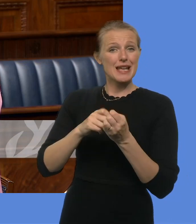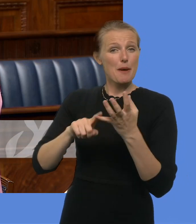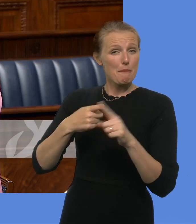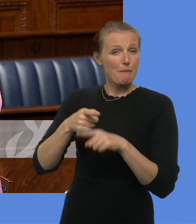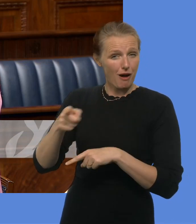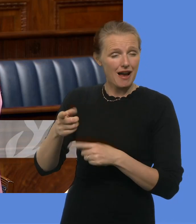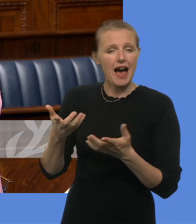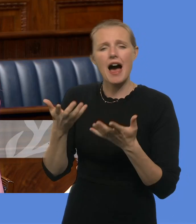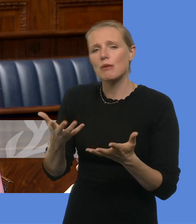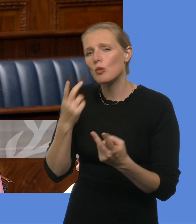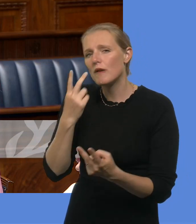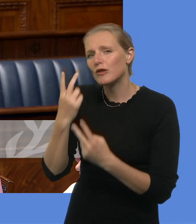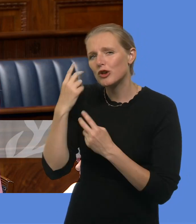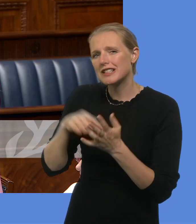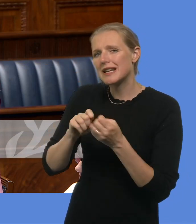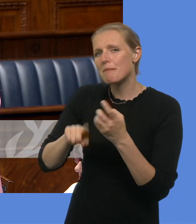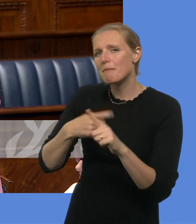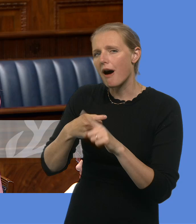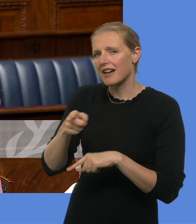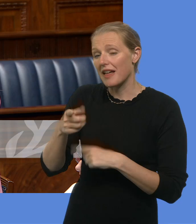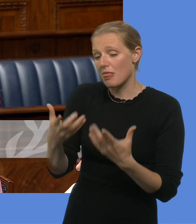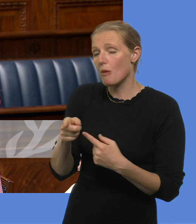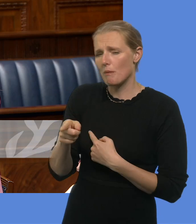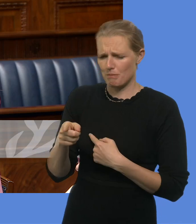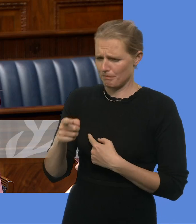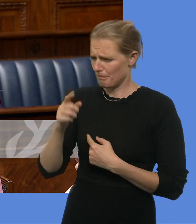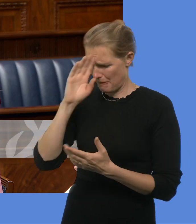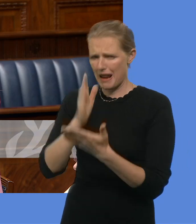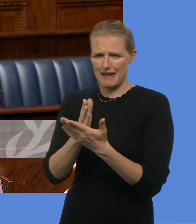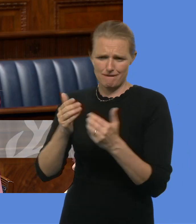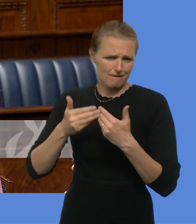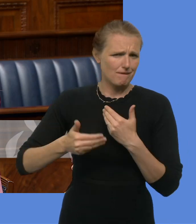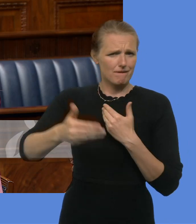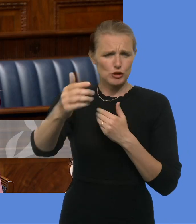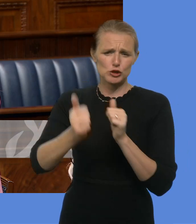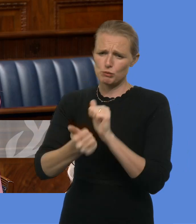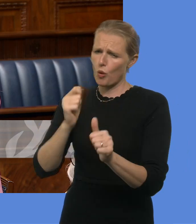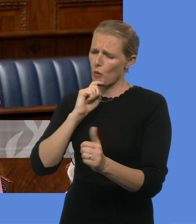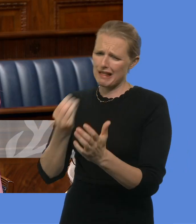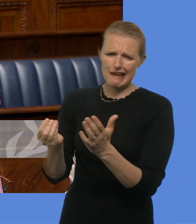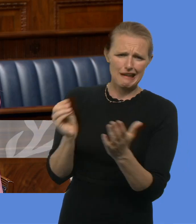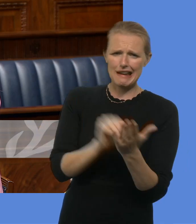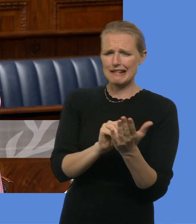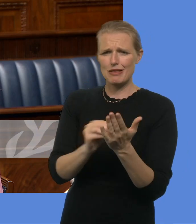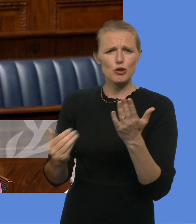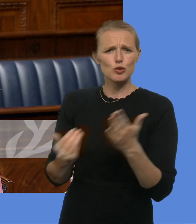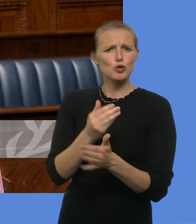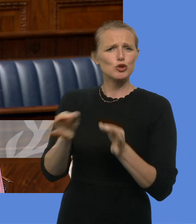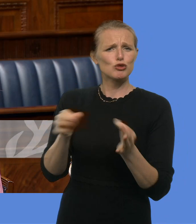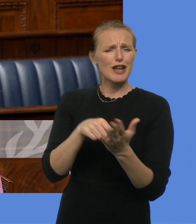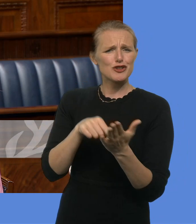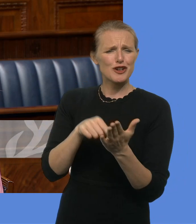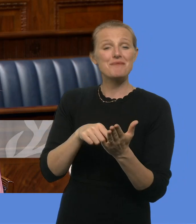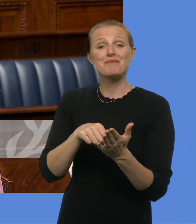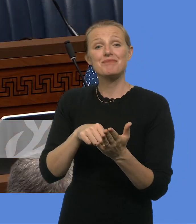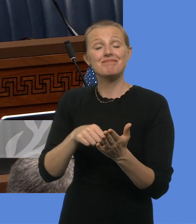review at the moment, but I have no doubt that sport will feature heavily as we move into the revised strategy. I've had the great privilege, as I know he has, and